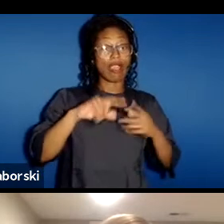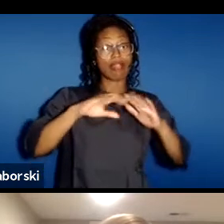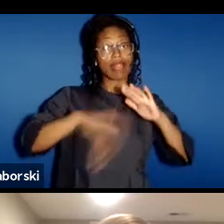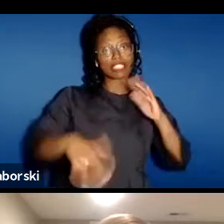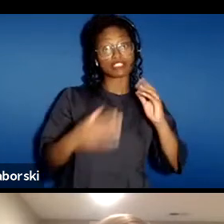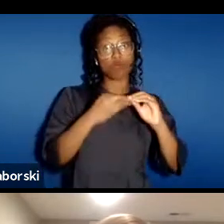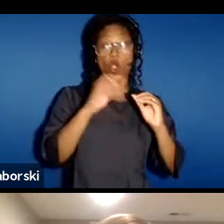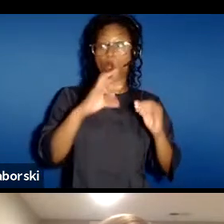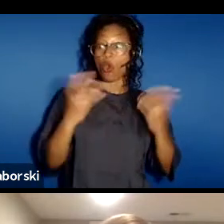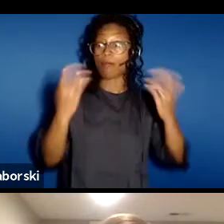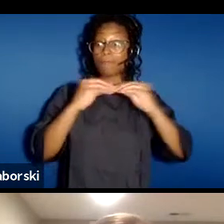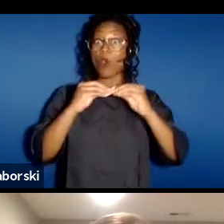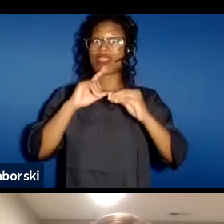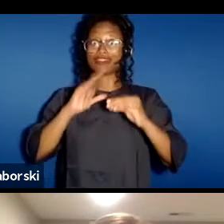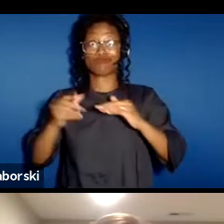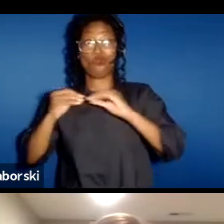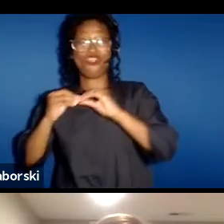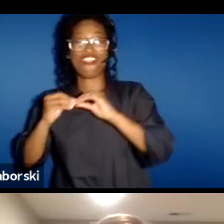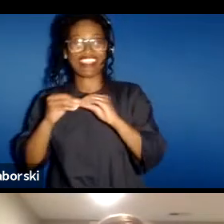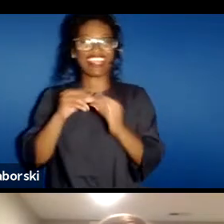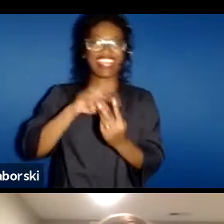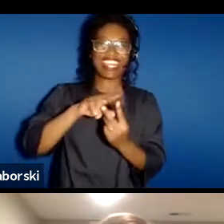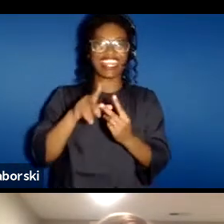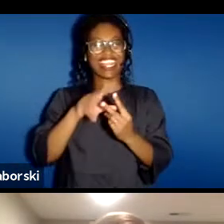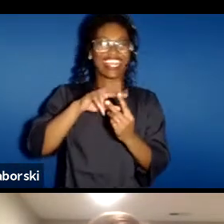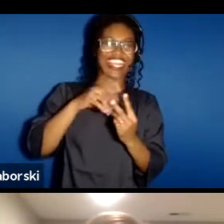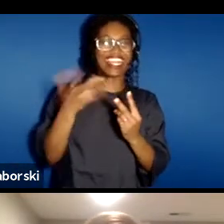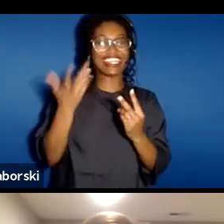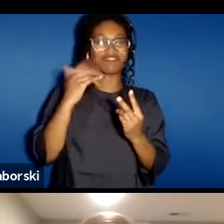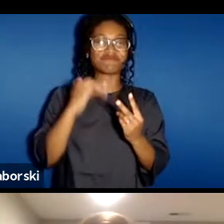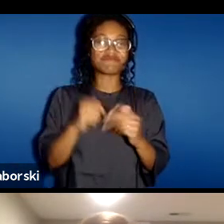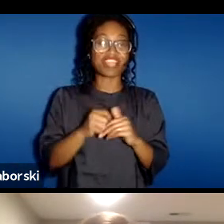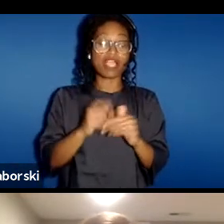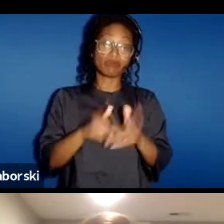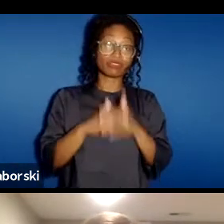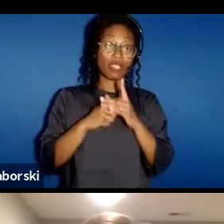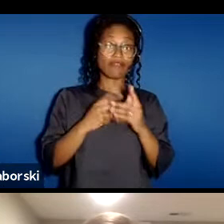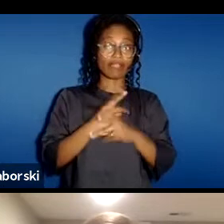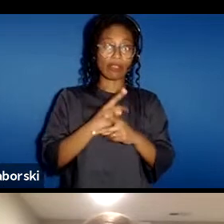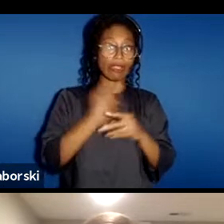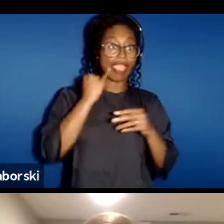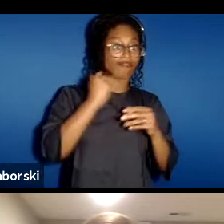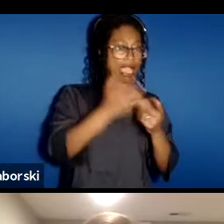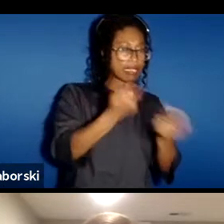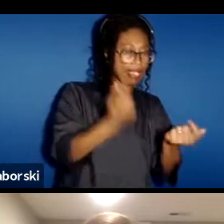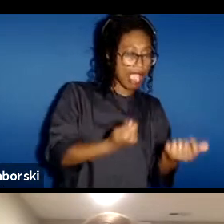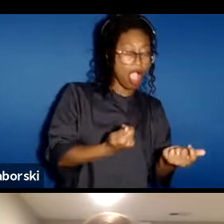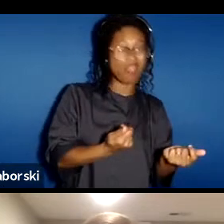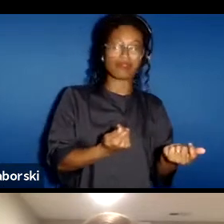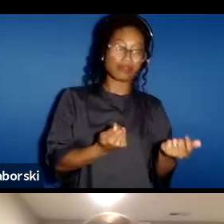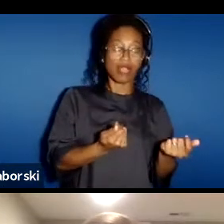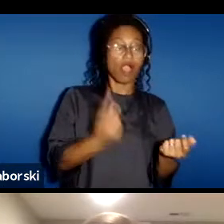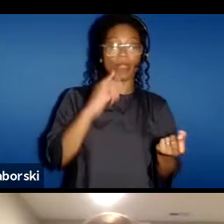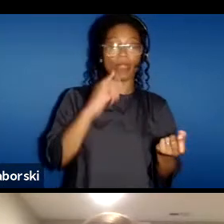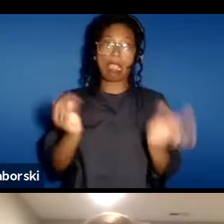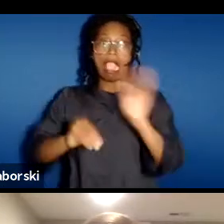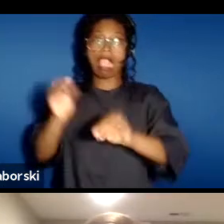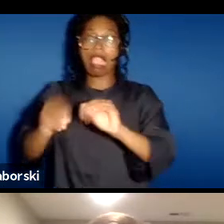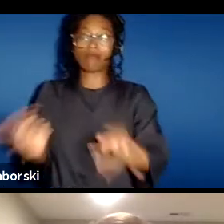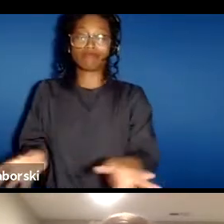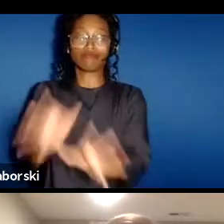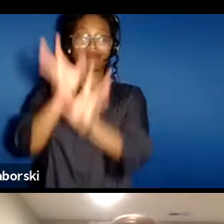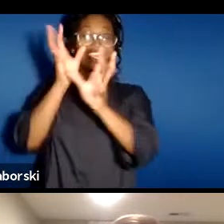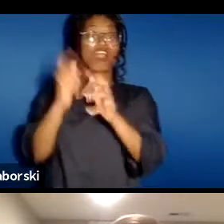more is more. So, that's kind of the starting point for most, premium assignments is you either